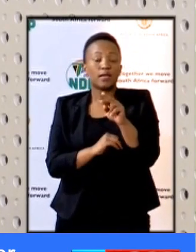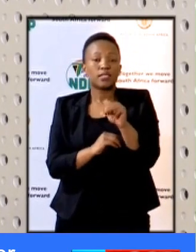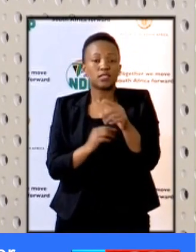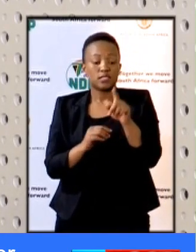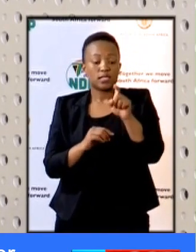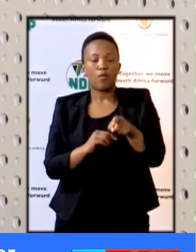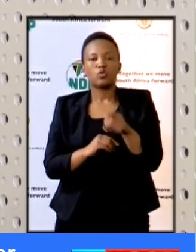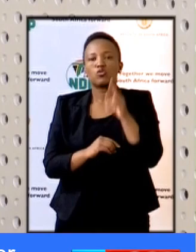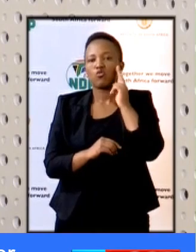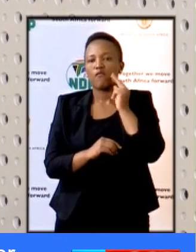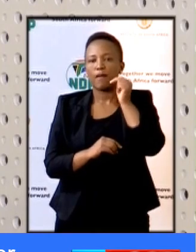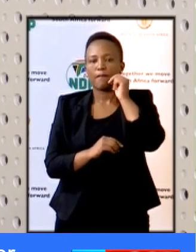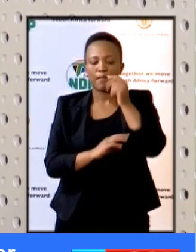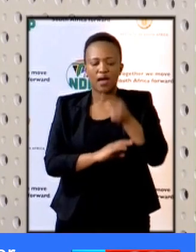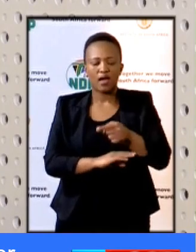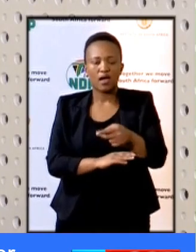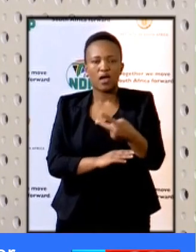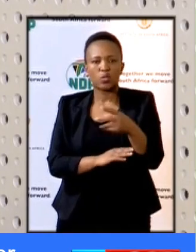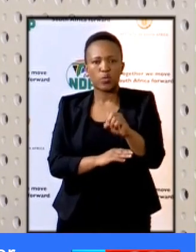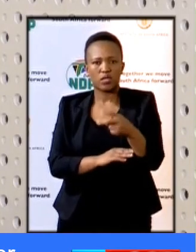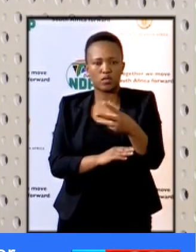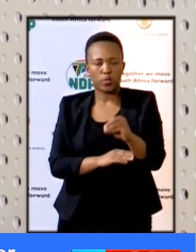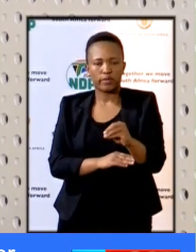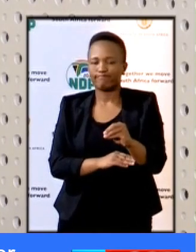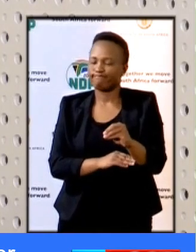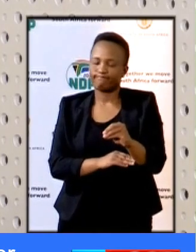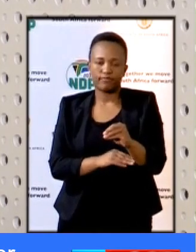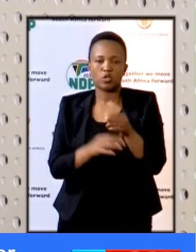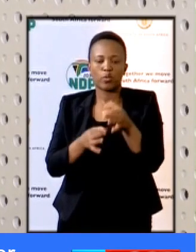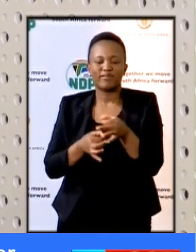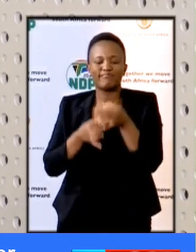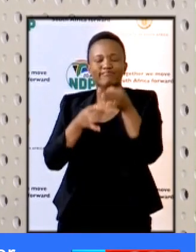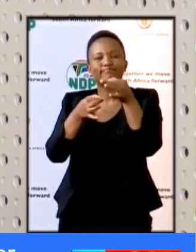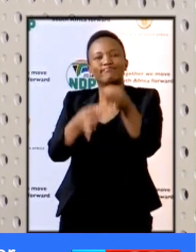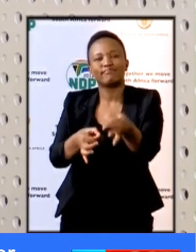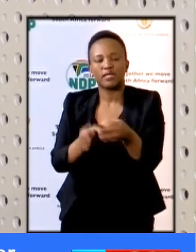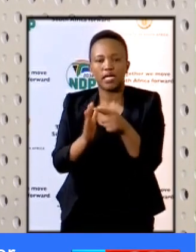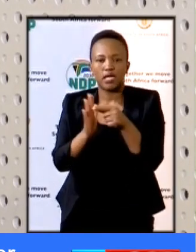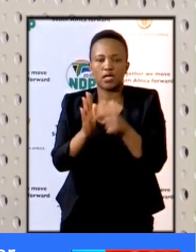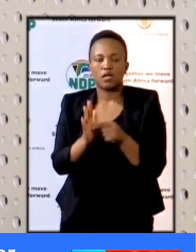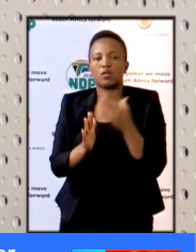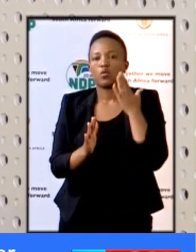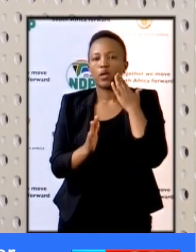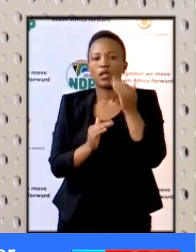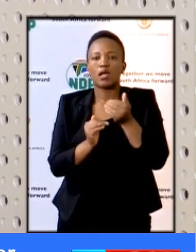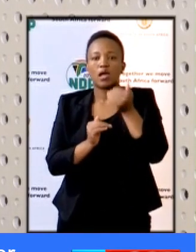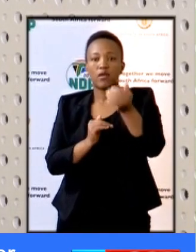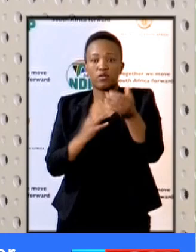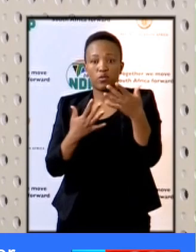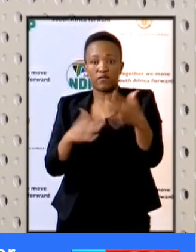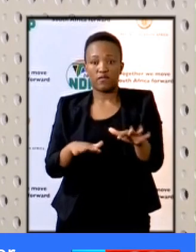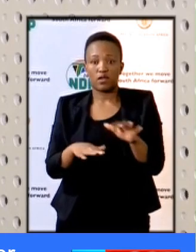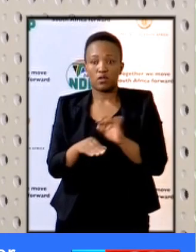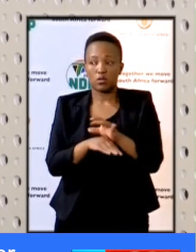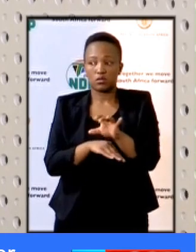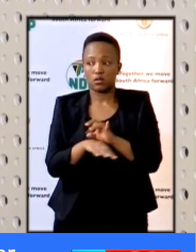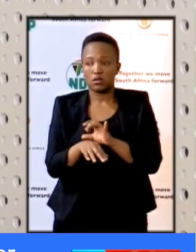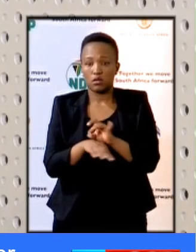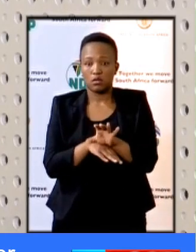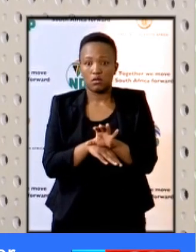2020 will be deferred to a date to be determined after consultation with